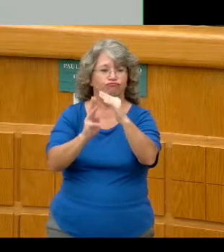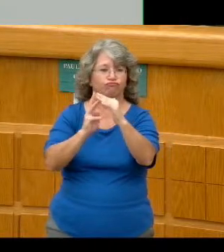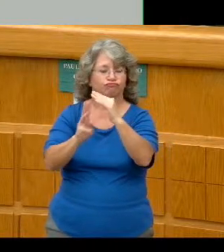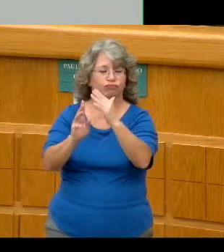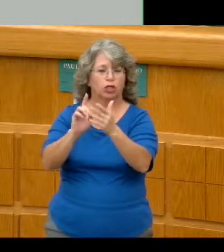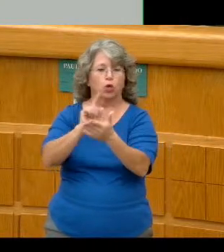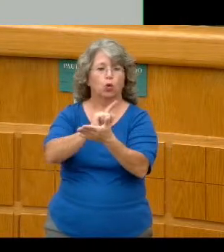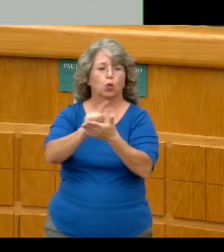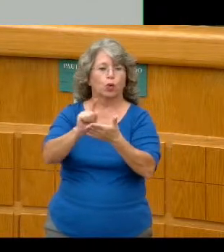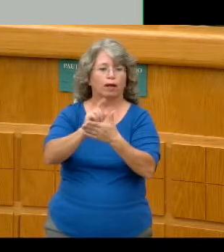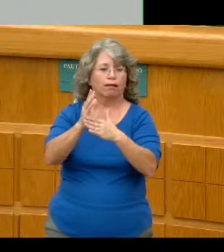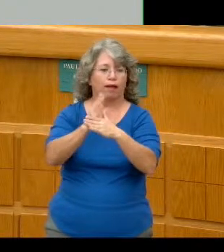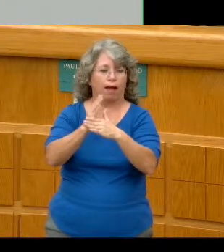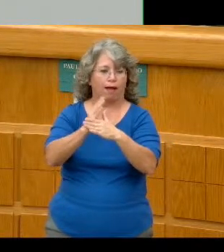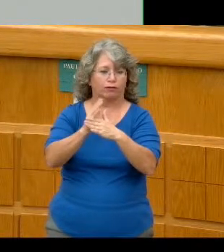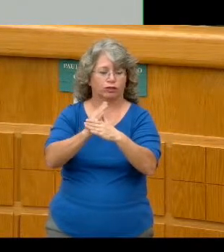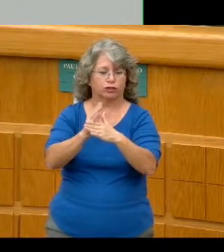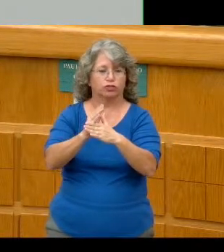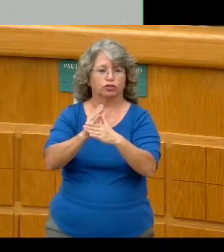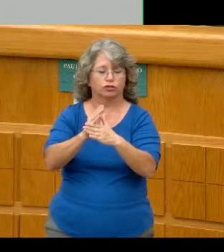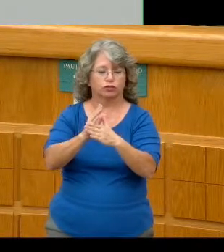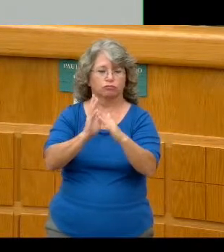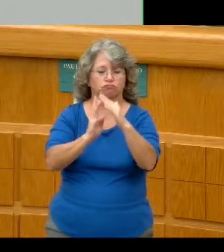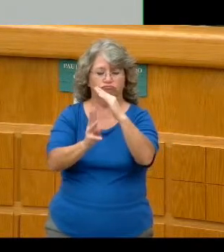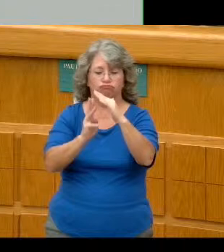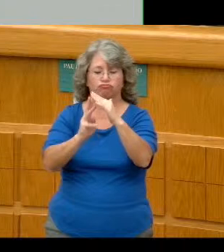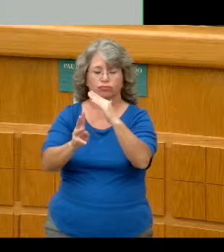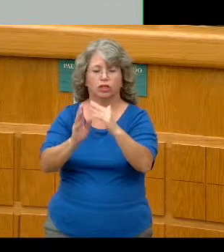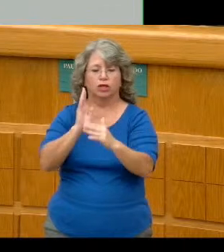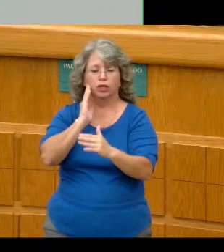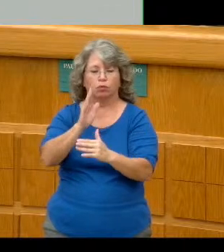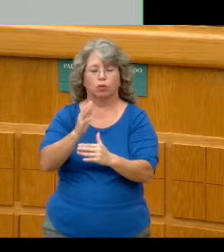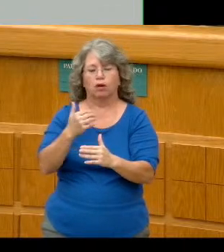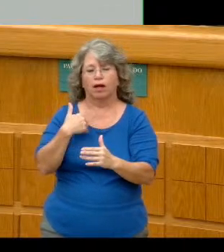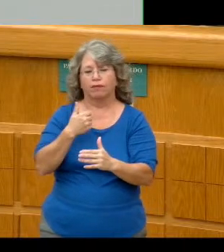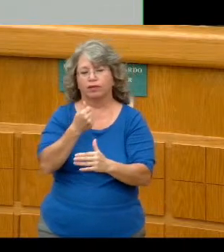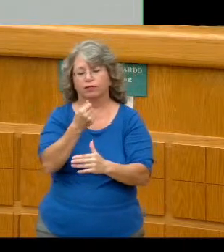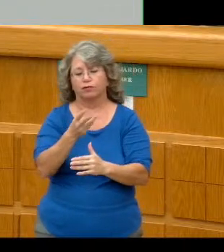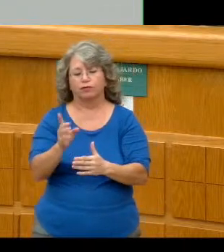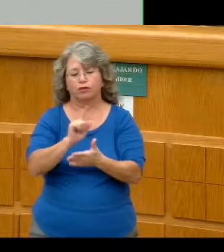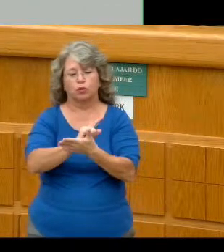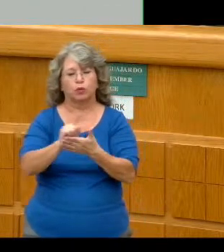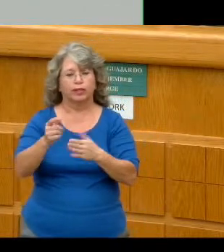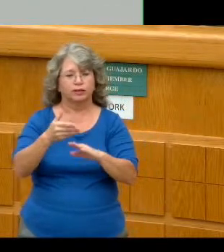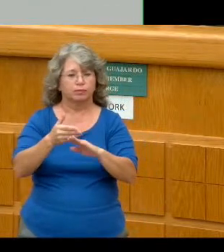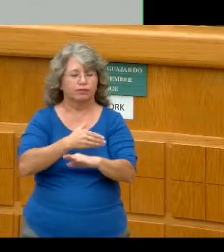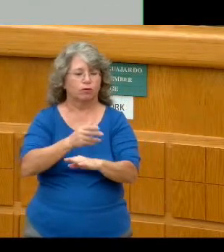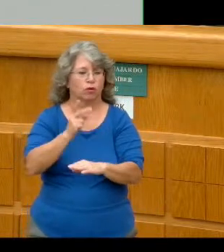and so we'll continue to track this. It'll be a few weeks before we're able to see what effect going